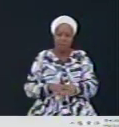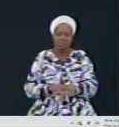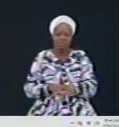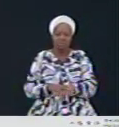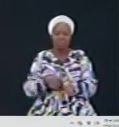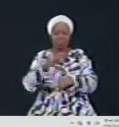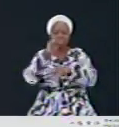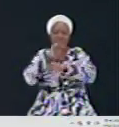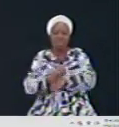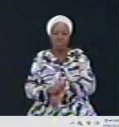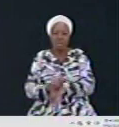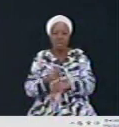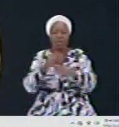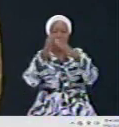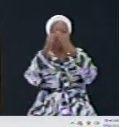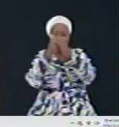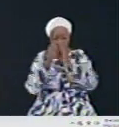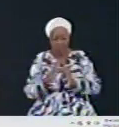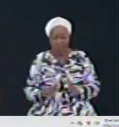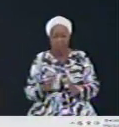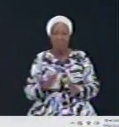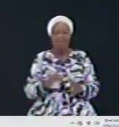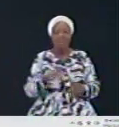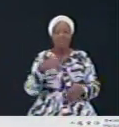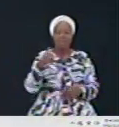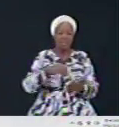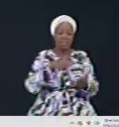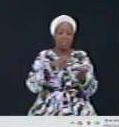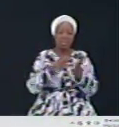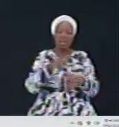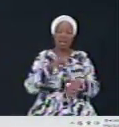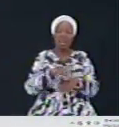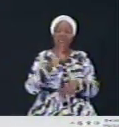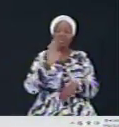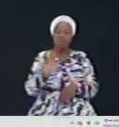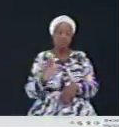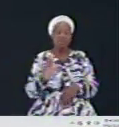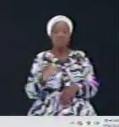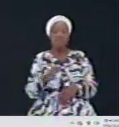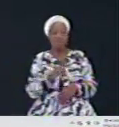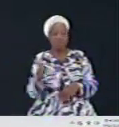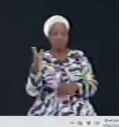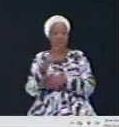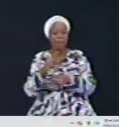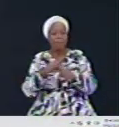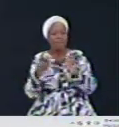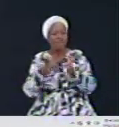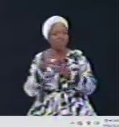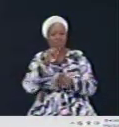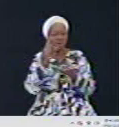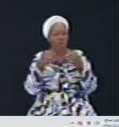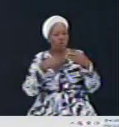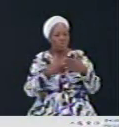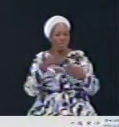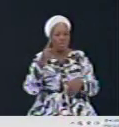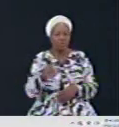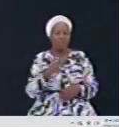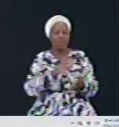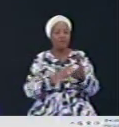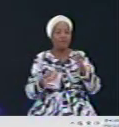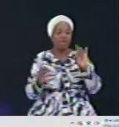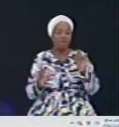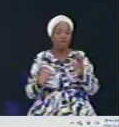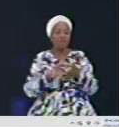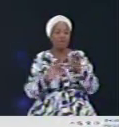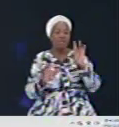traditional worshippers, 10,000 at the right hand, but it shall not come near thee. In verse 8,